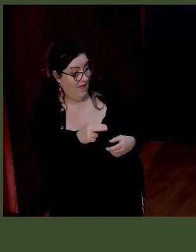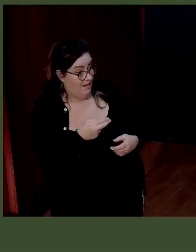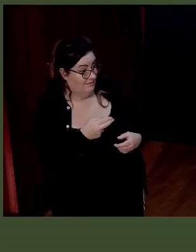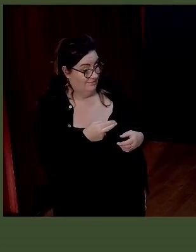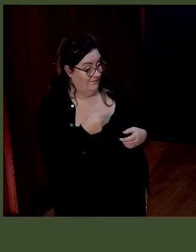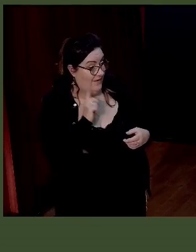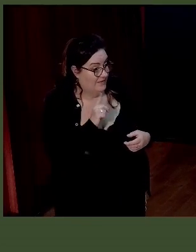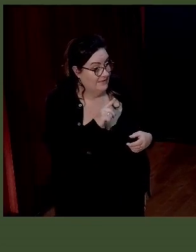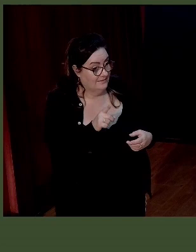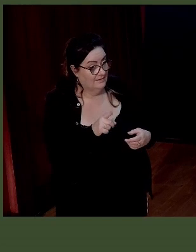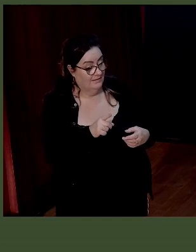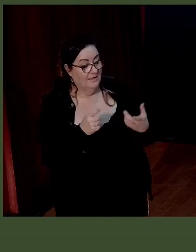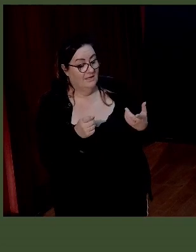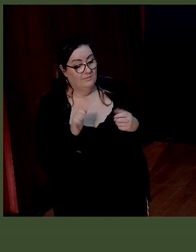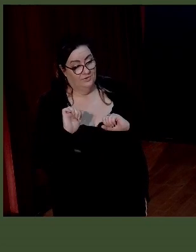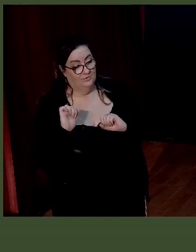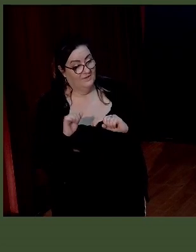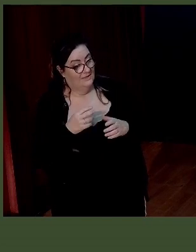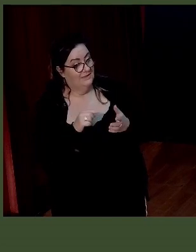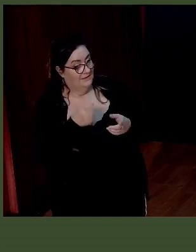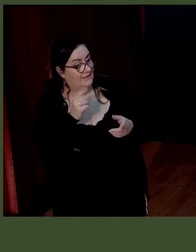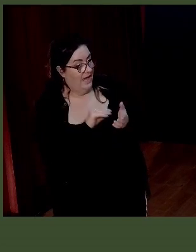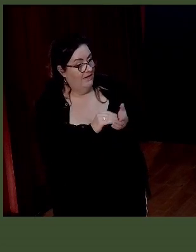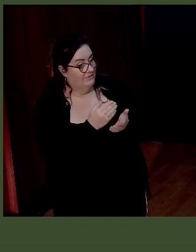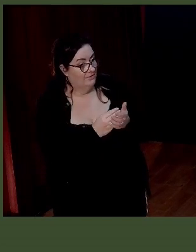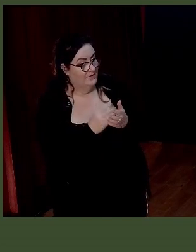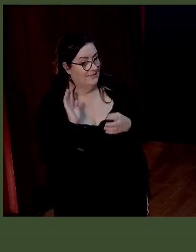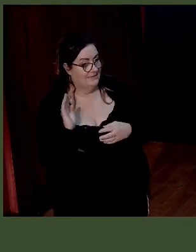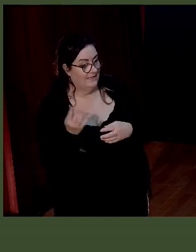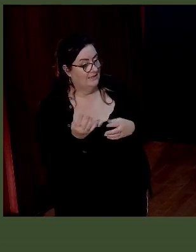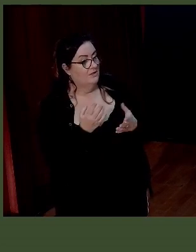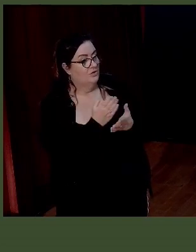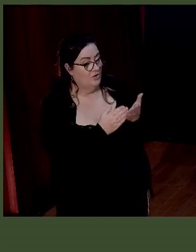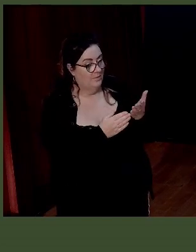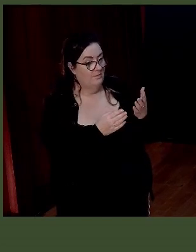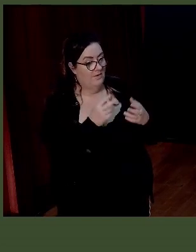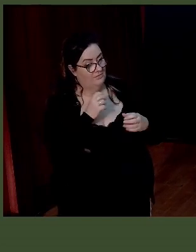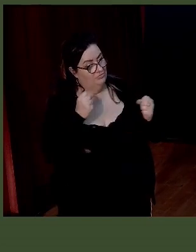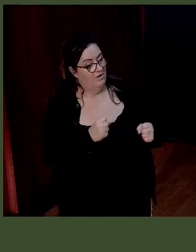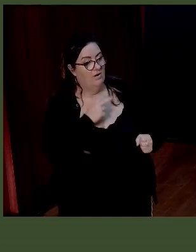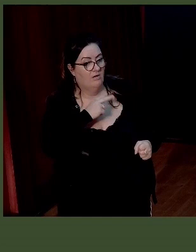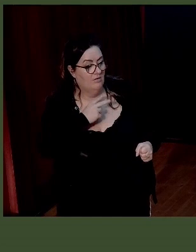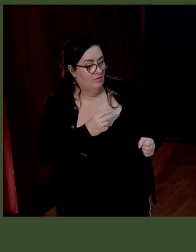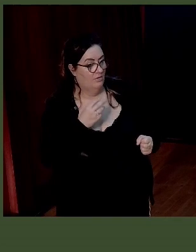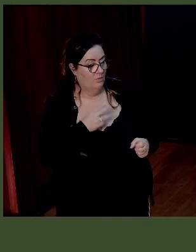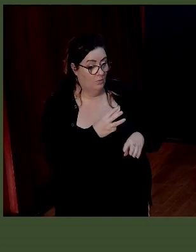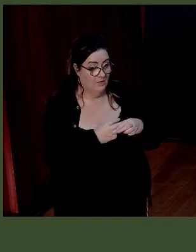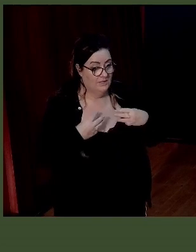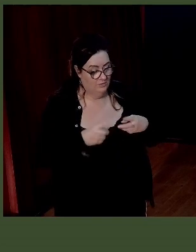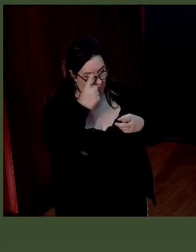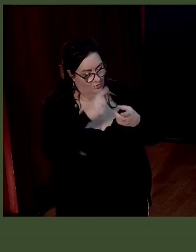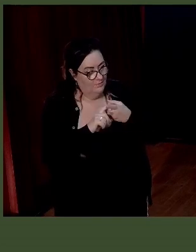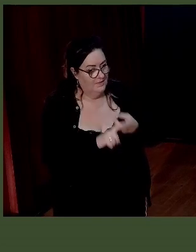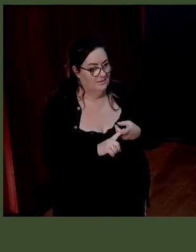party lines. We did in the Senate have a number of very vocal women who continued to support and commit